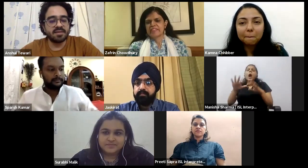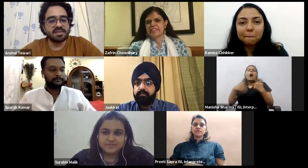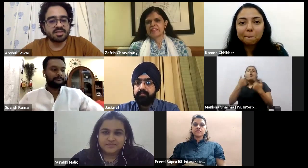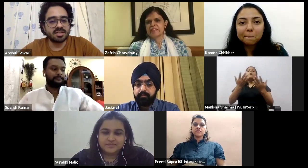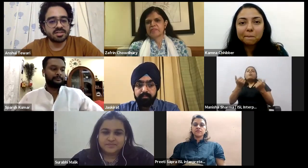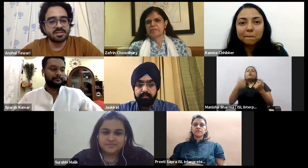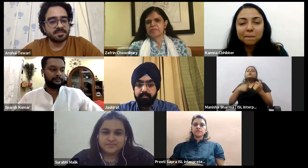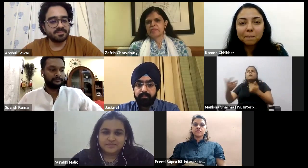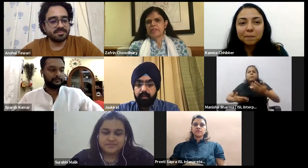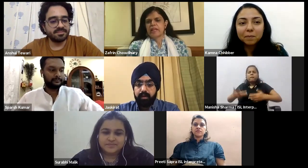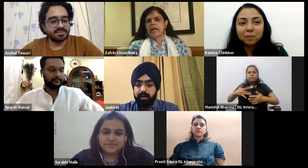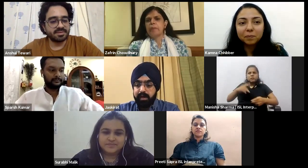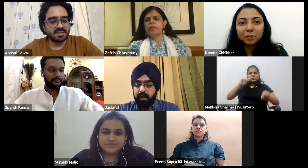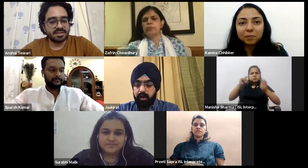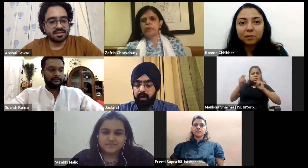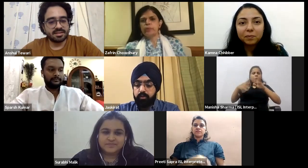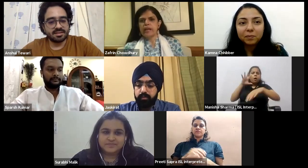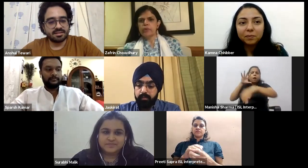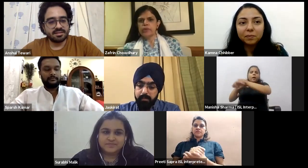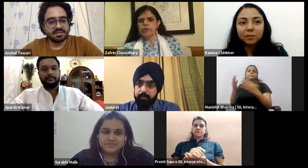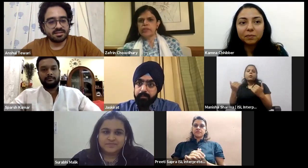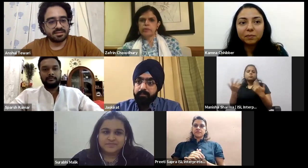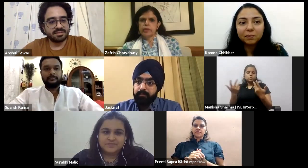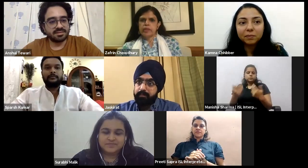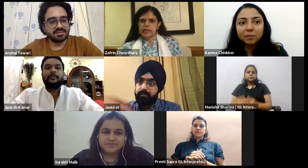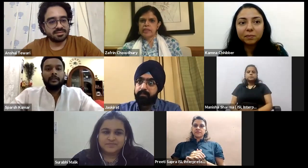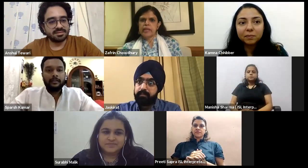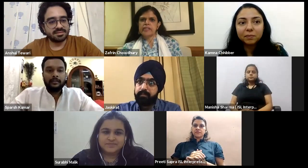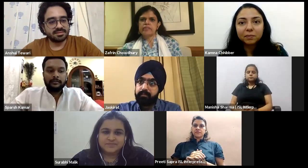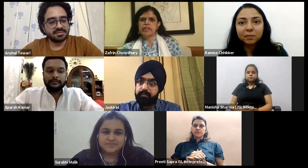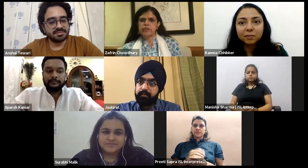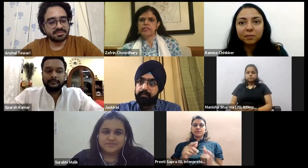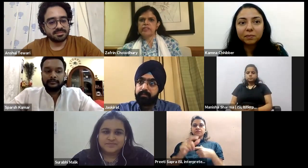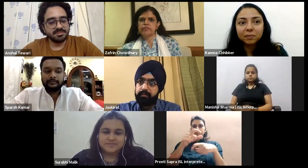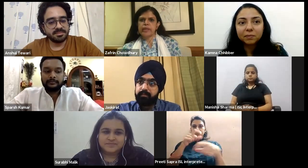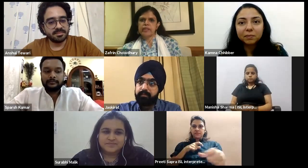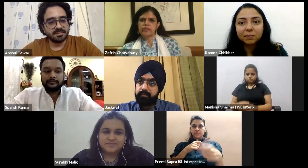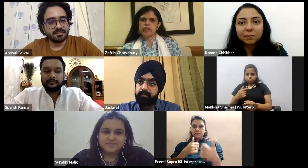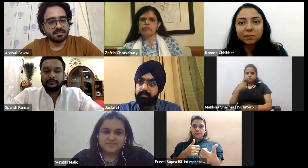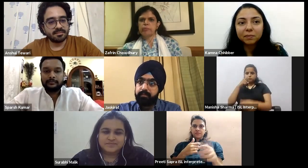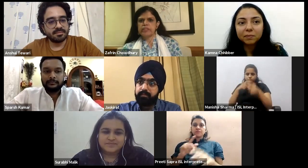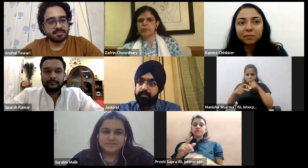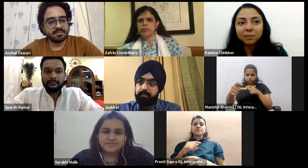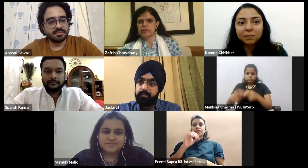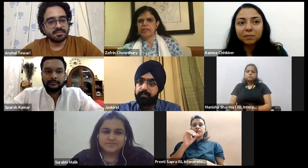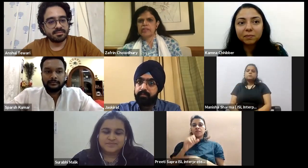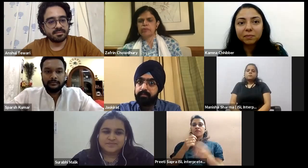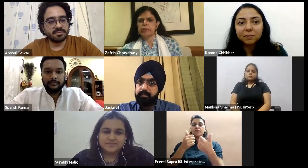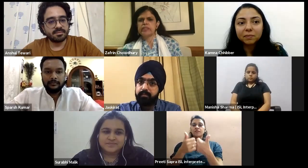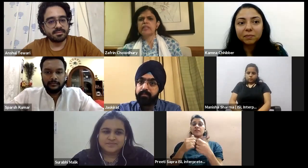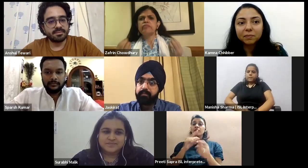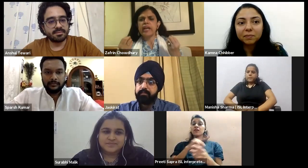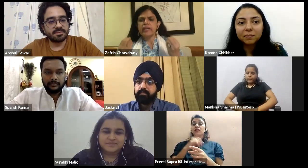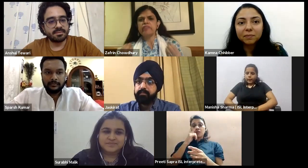that behavioral change? I mean, when we counter in a creative and innovative way, wrong information with